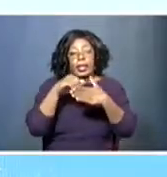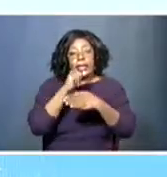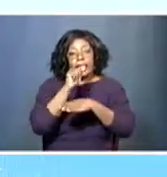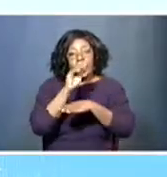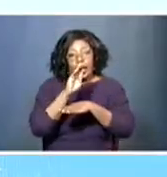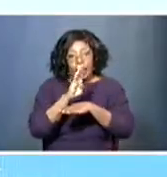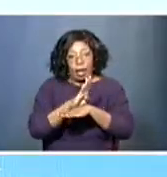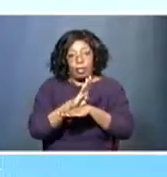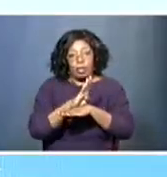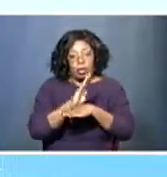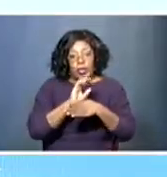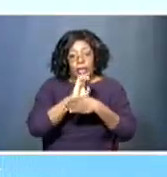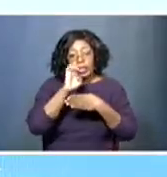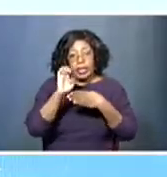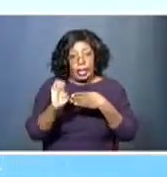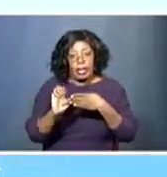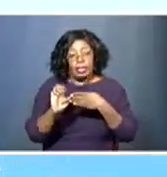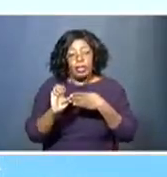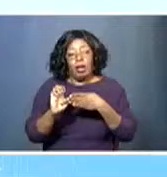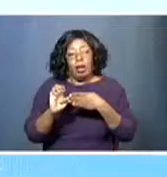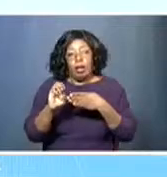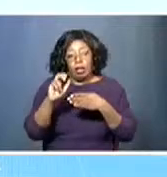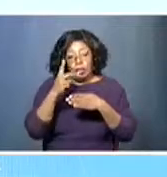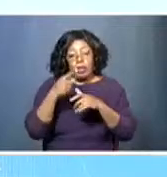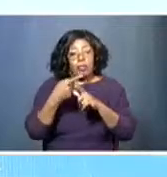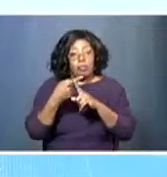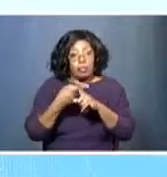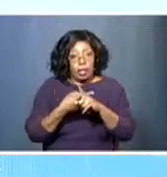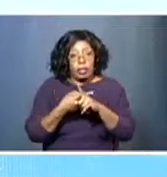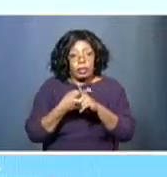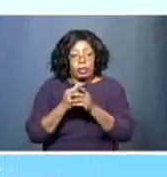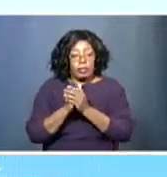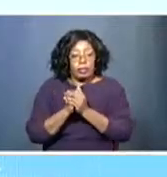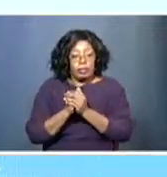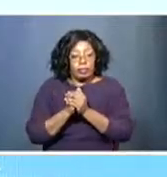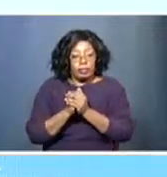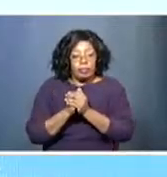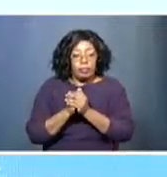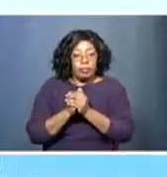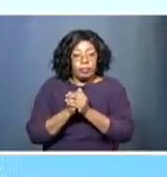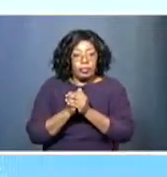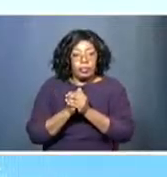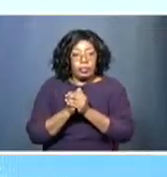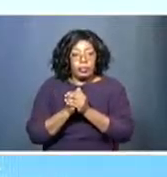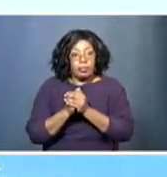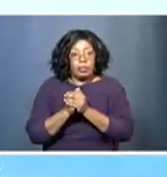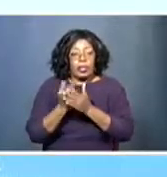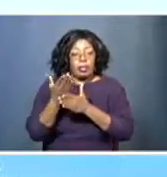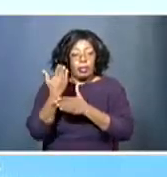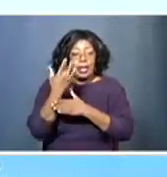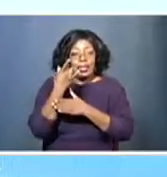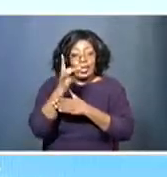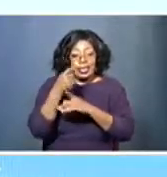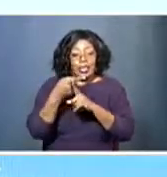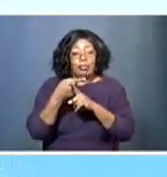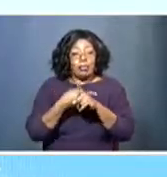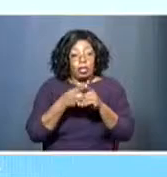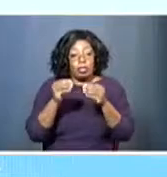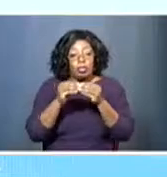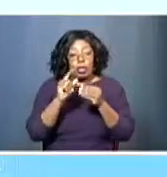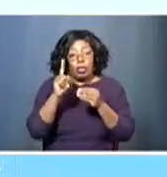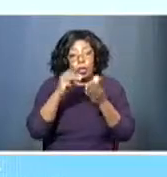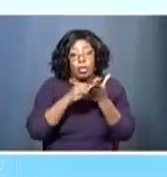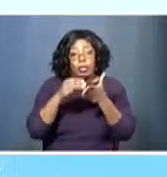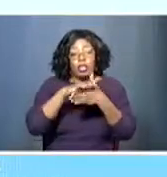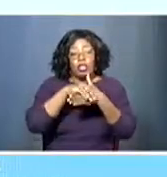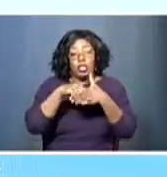this quarter. The original facility was demolished in 2019's Hurricane Dorian, and over the course of some 18 months, more than $1 million has